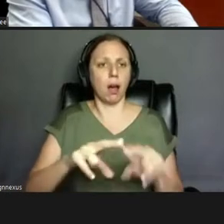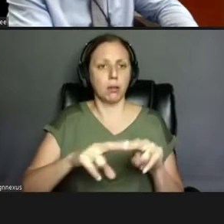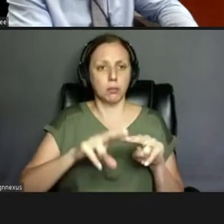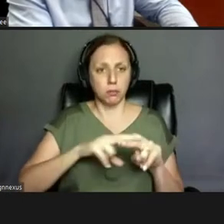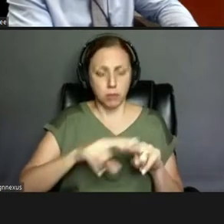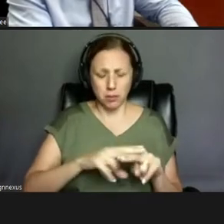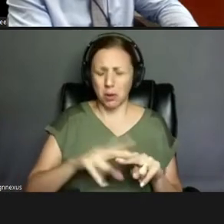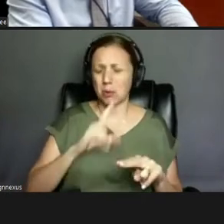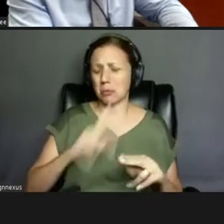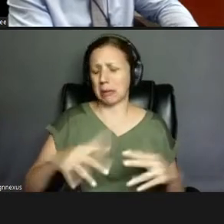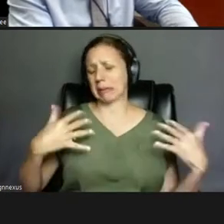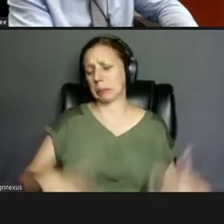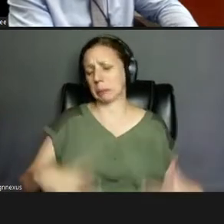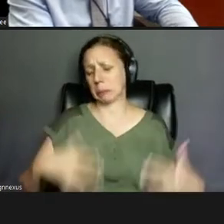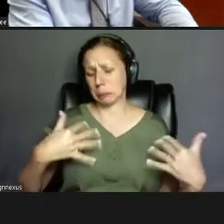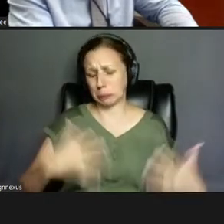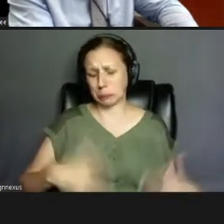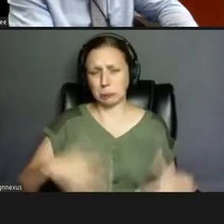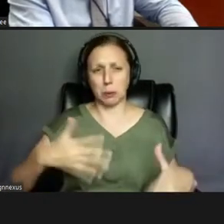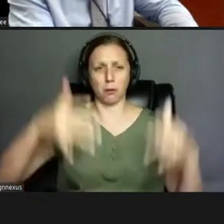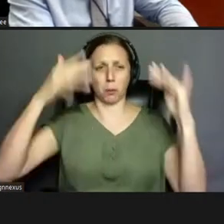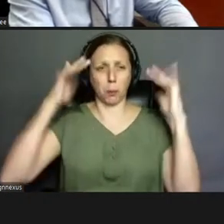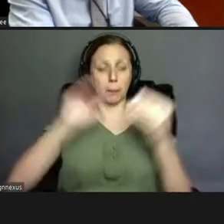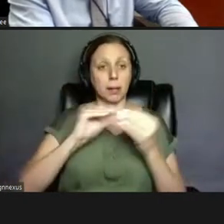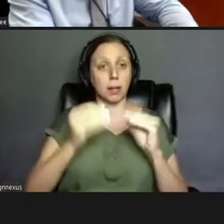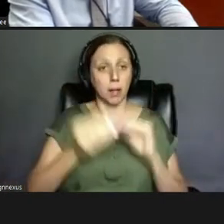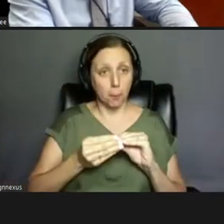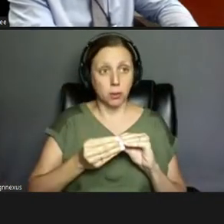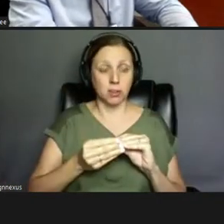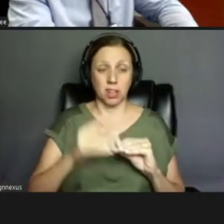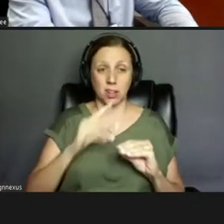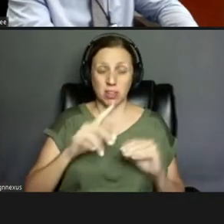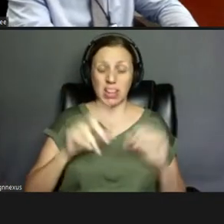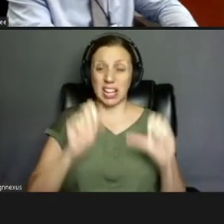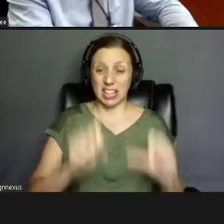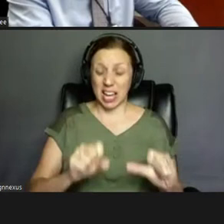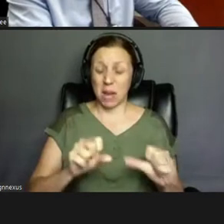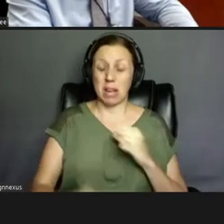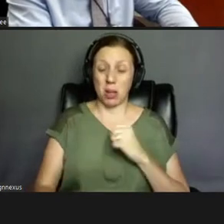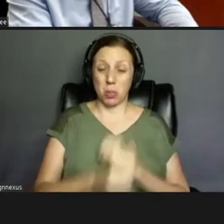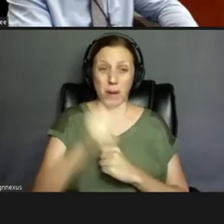daunting, to say the least, at worst, an existential threat to